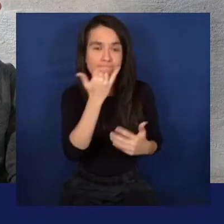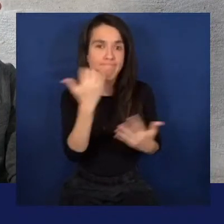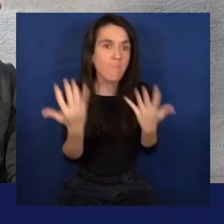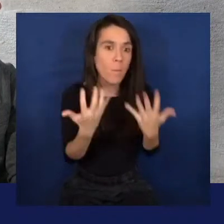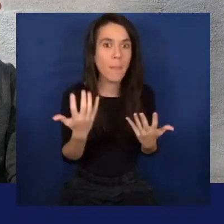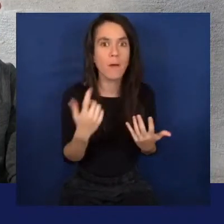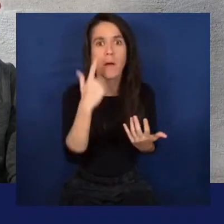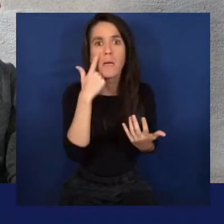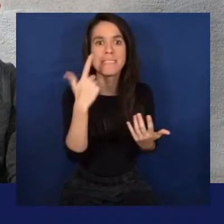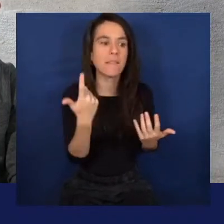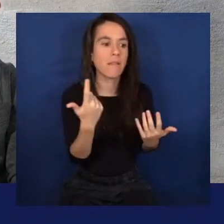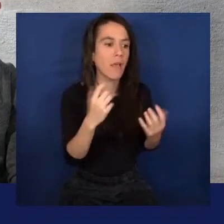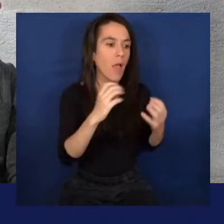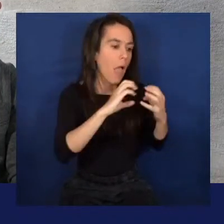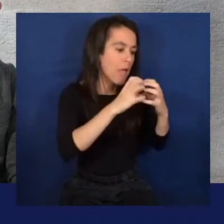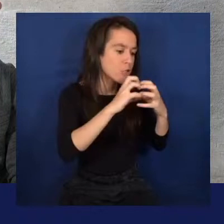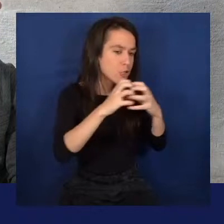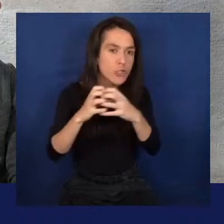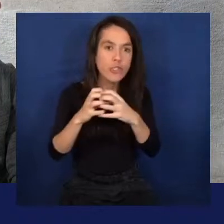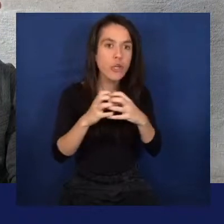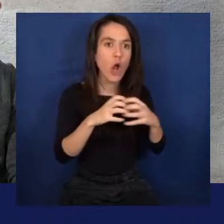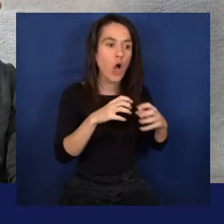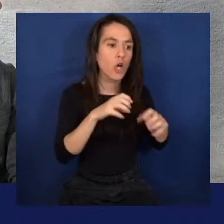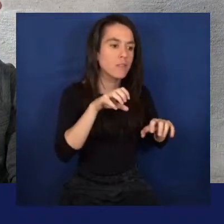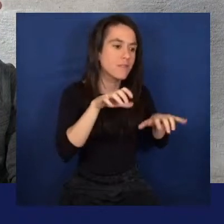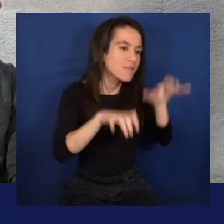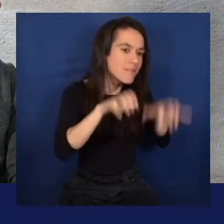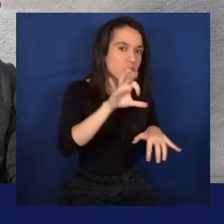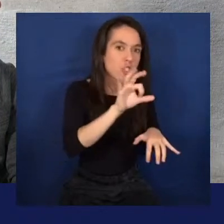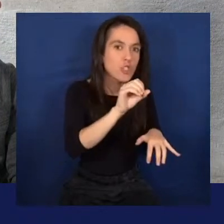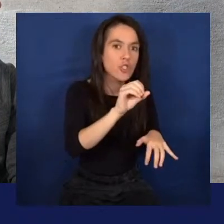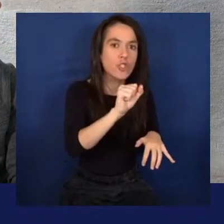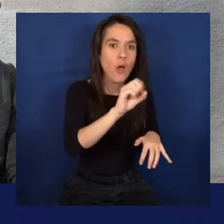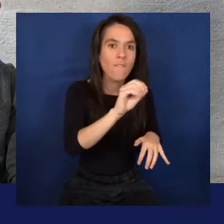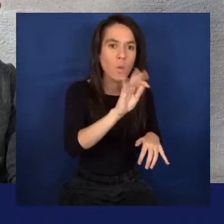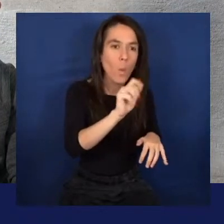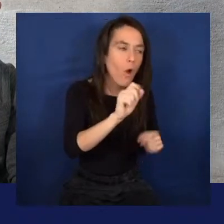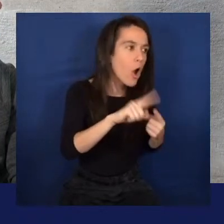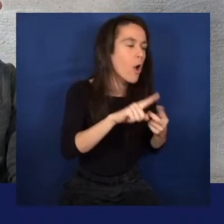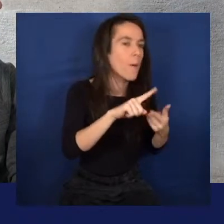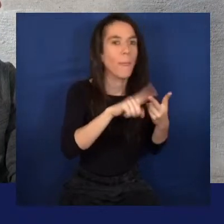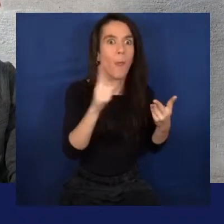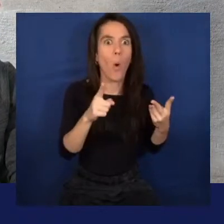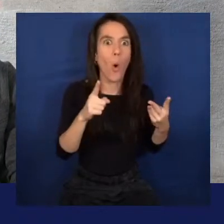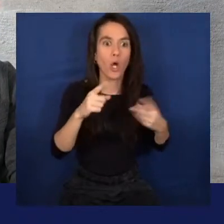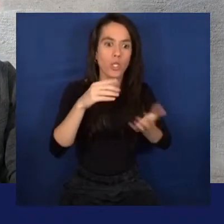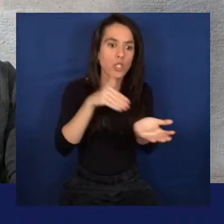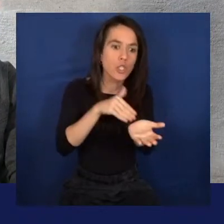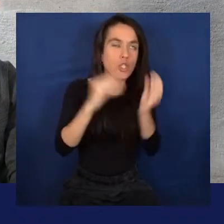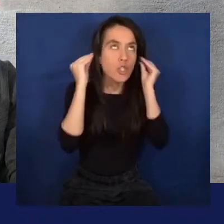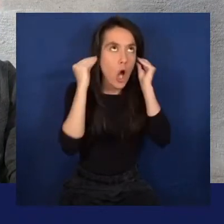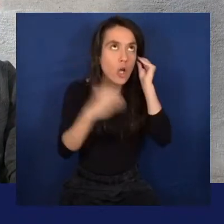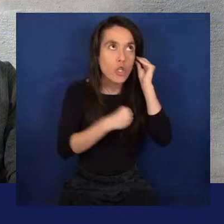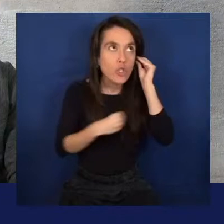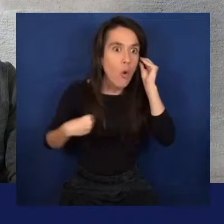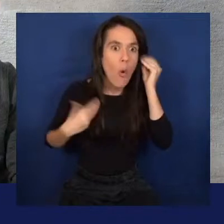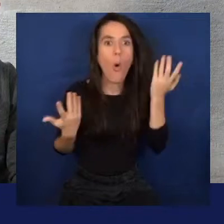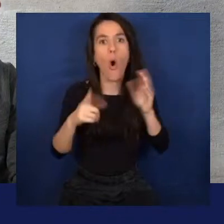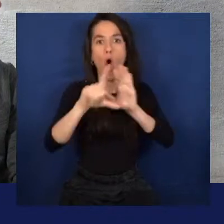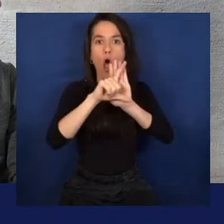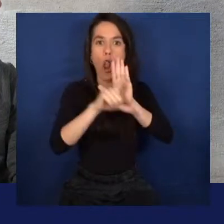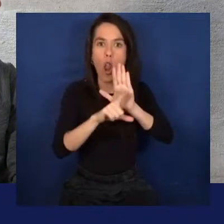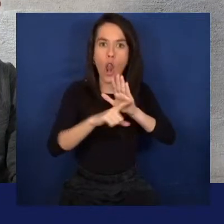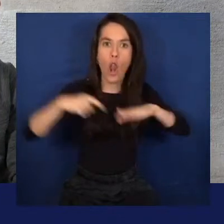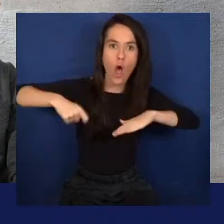engineer and an electrical engineer or a civil engineer or a doctor or a lawyer, that they're always backed by a group